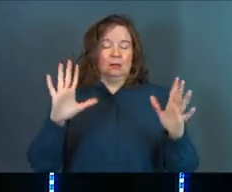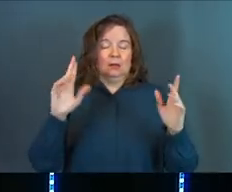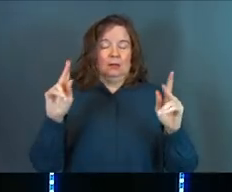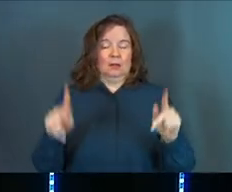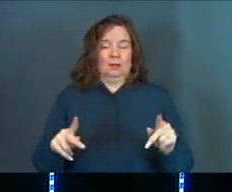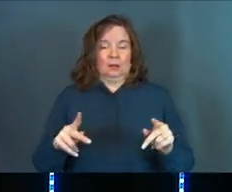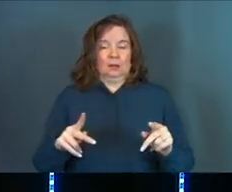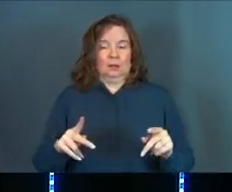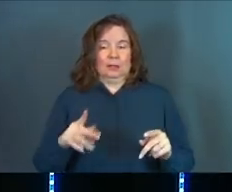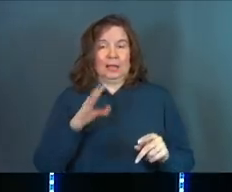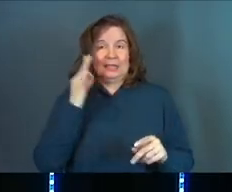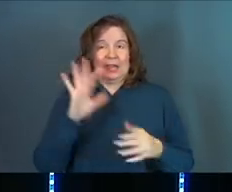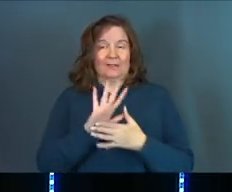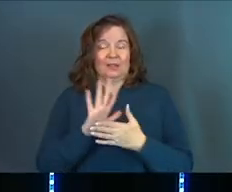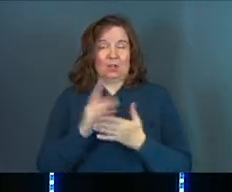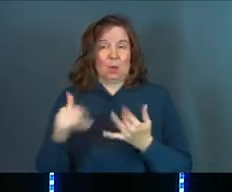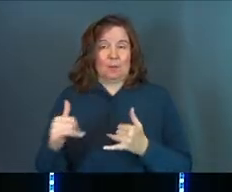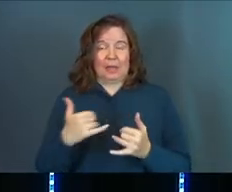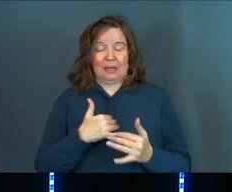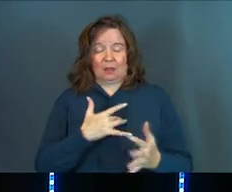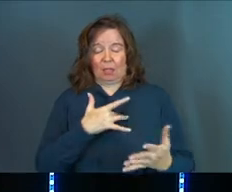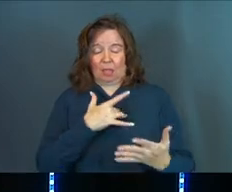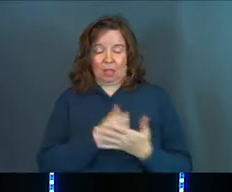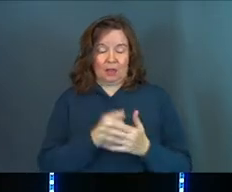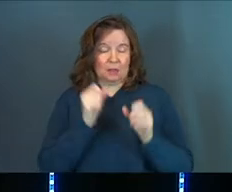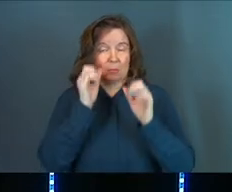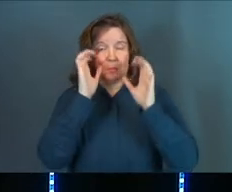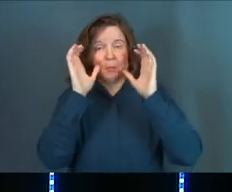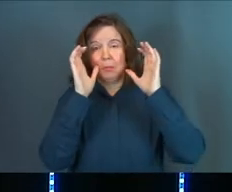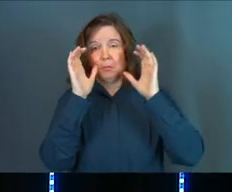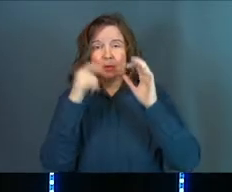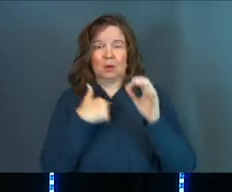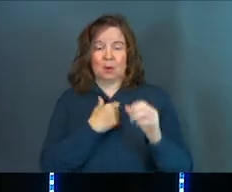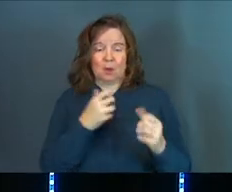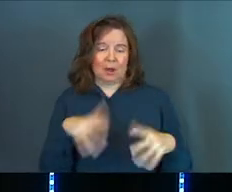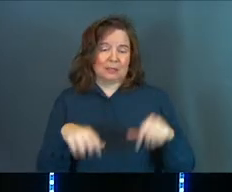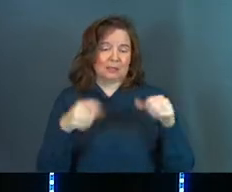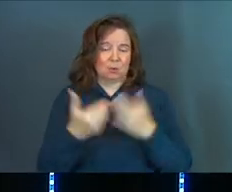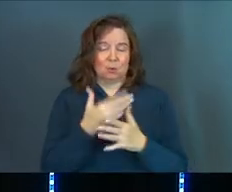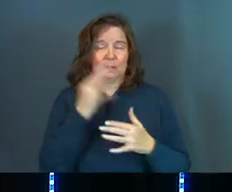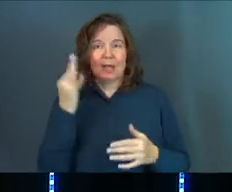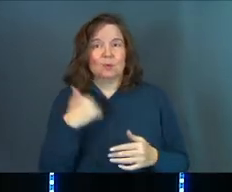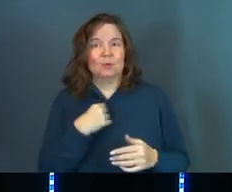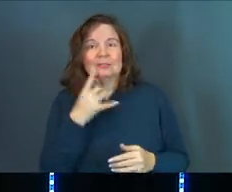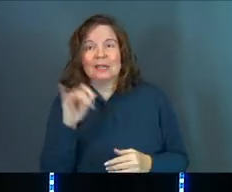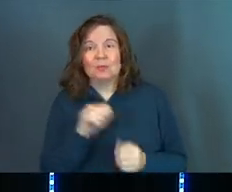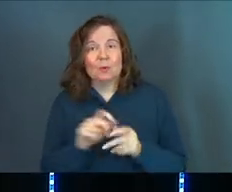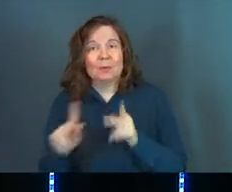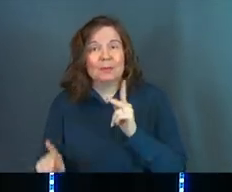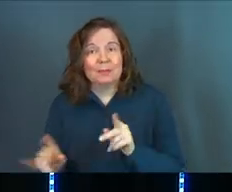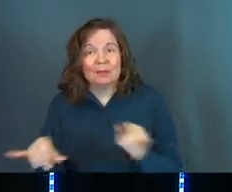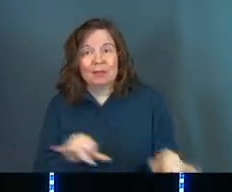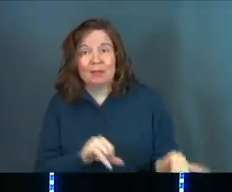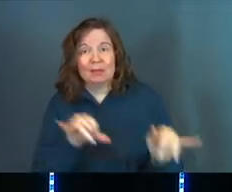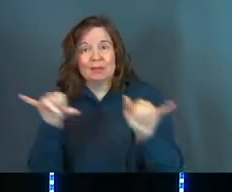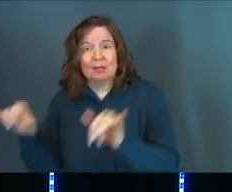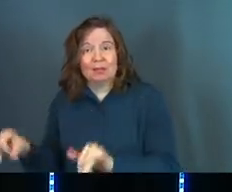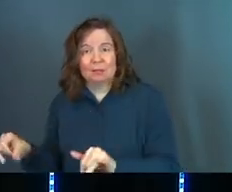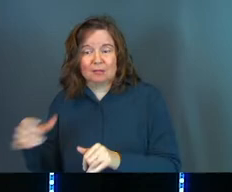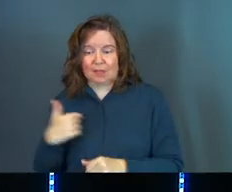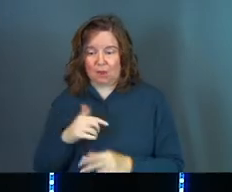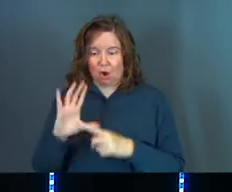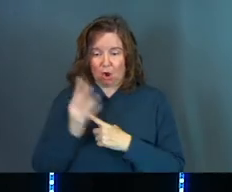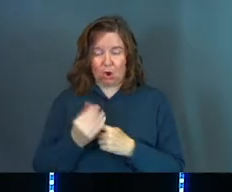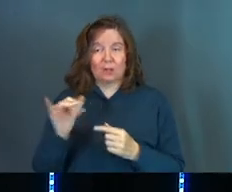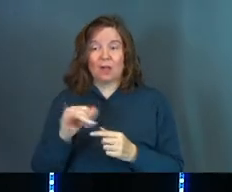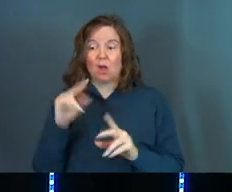time a cat video plays, and it's like the big eyes and stuff like that, I want to adopt a new cat. And we do the same thing with people. And